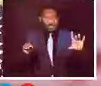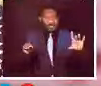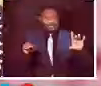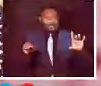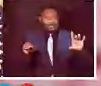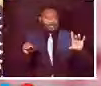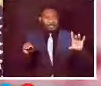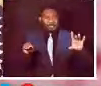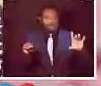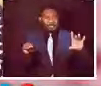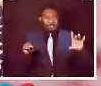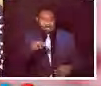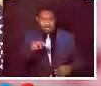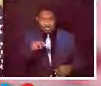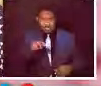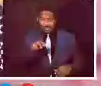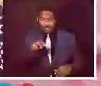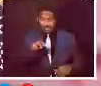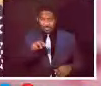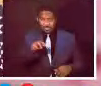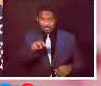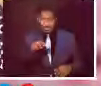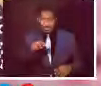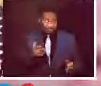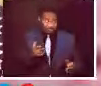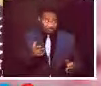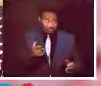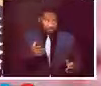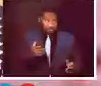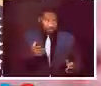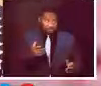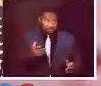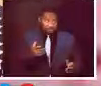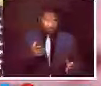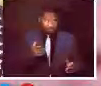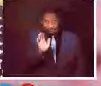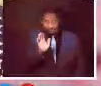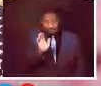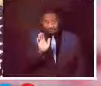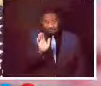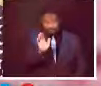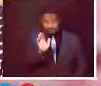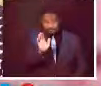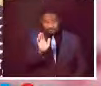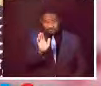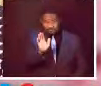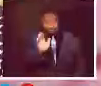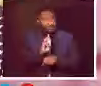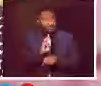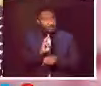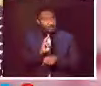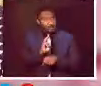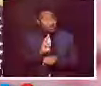onim ensema ekoso ewu. Eye mahama yarga majority side no say ono so wamfa omo ho anchemo